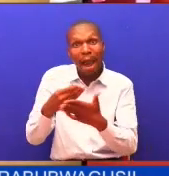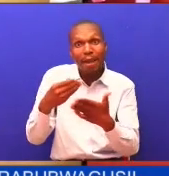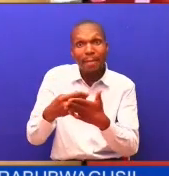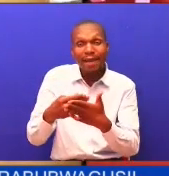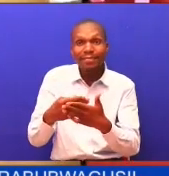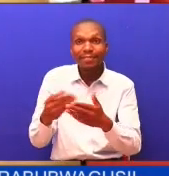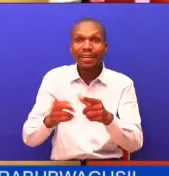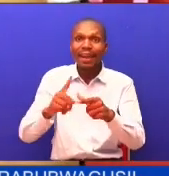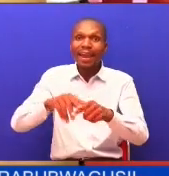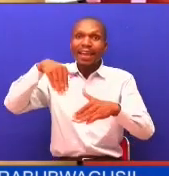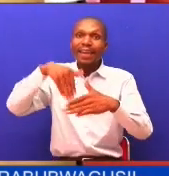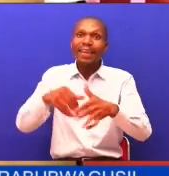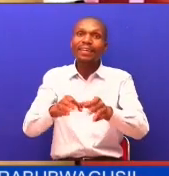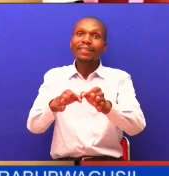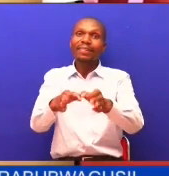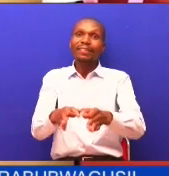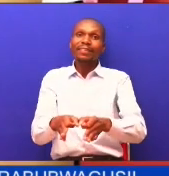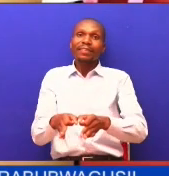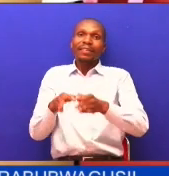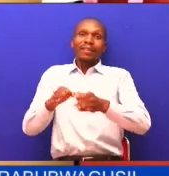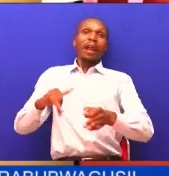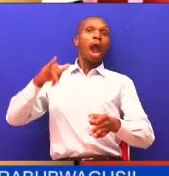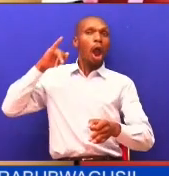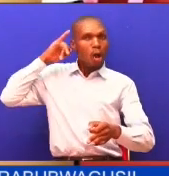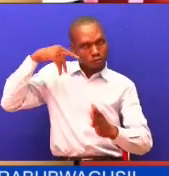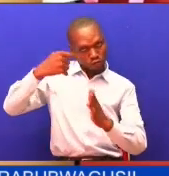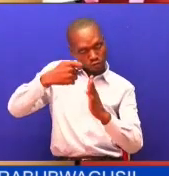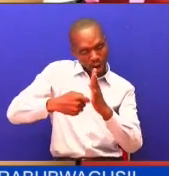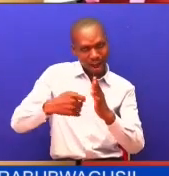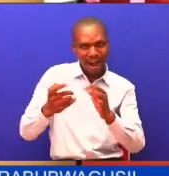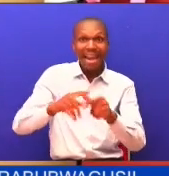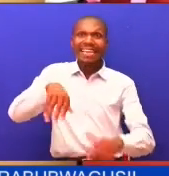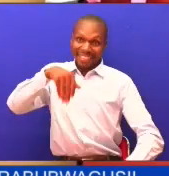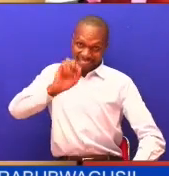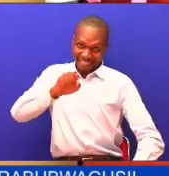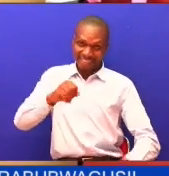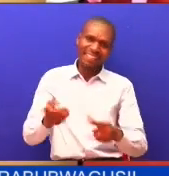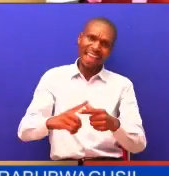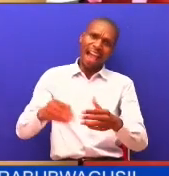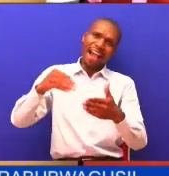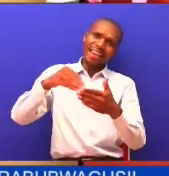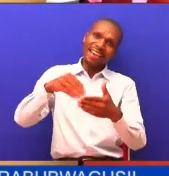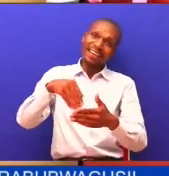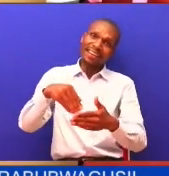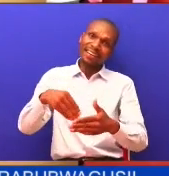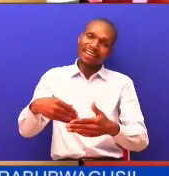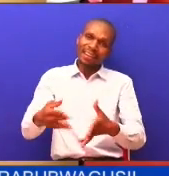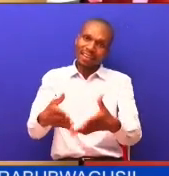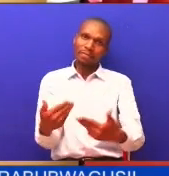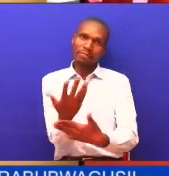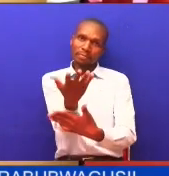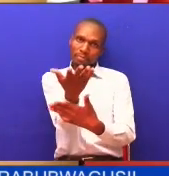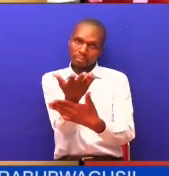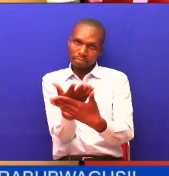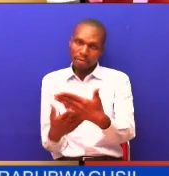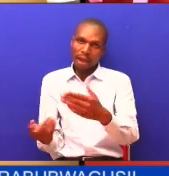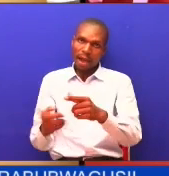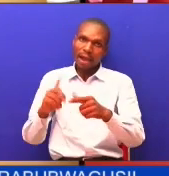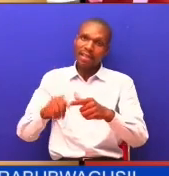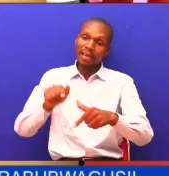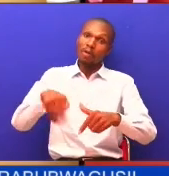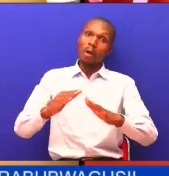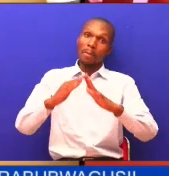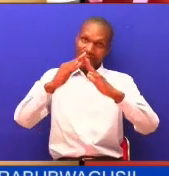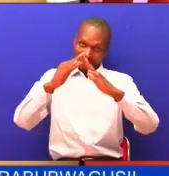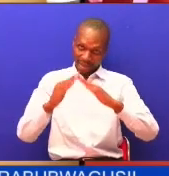account, into the M-Pesa account of Dennis Misati? Yes, after getting the documents from this house.